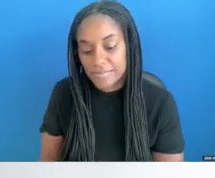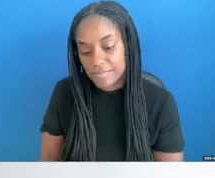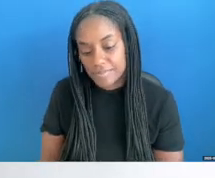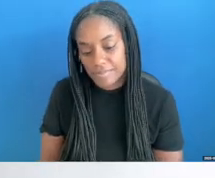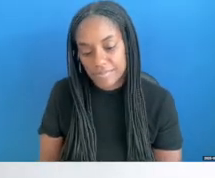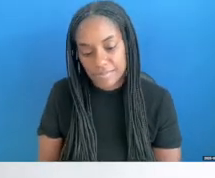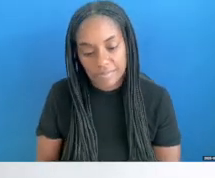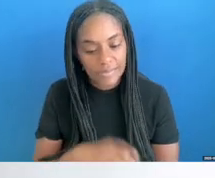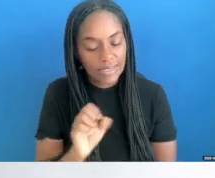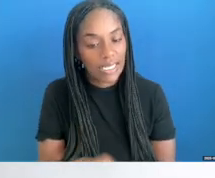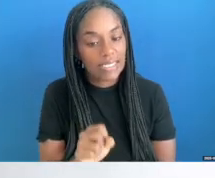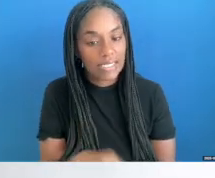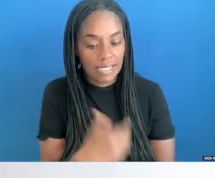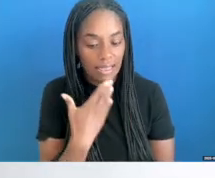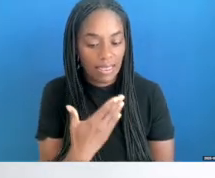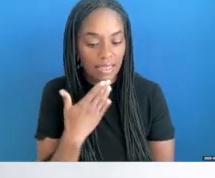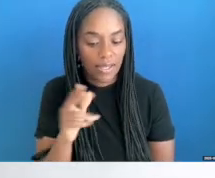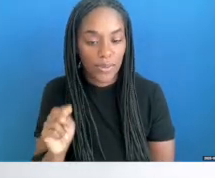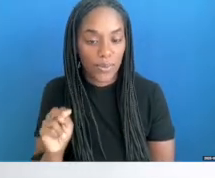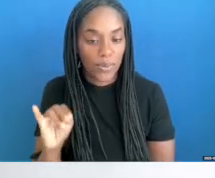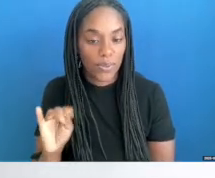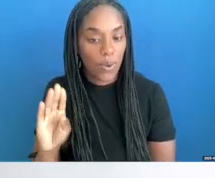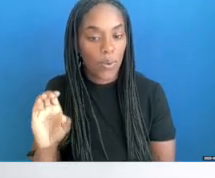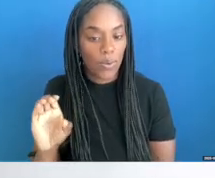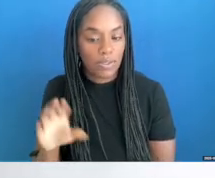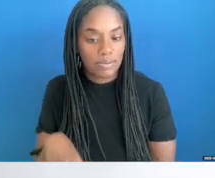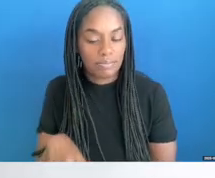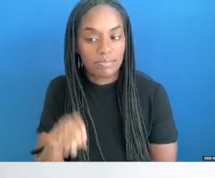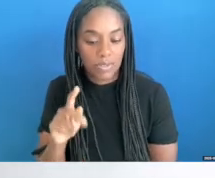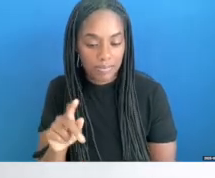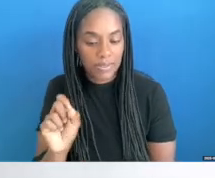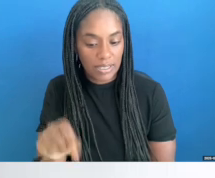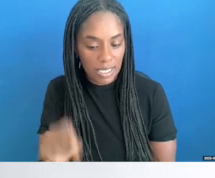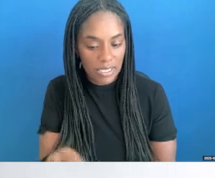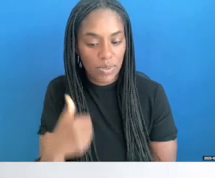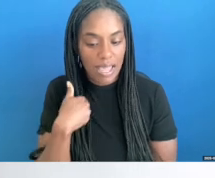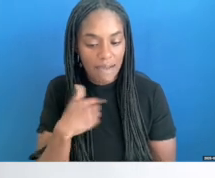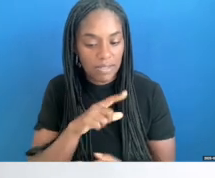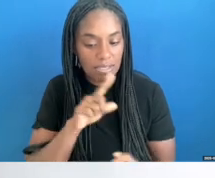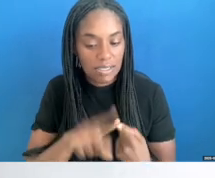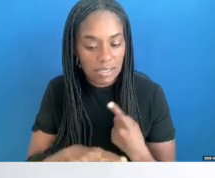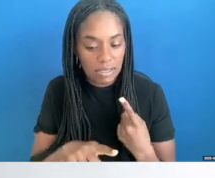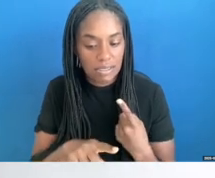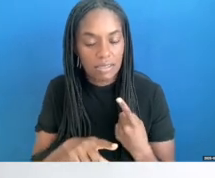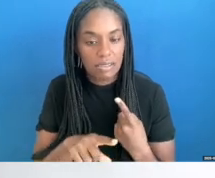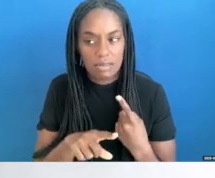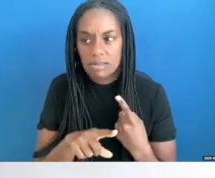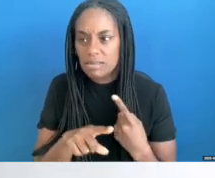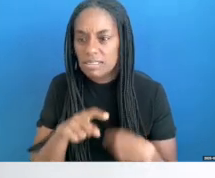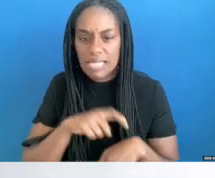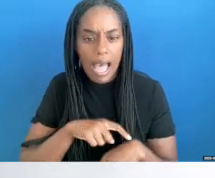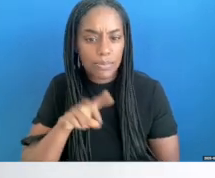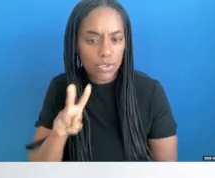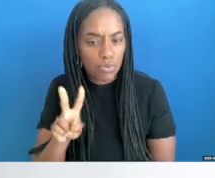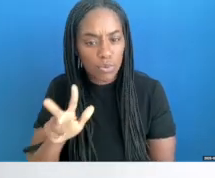Yeah, thanks, Nicole. And so, yes, we did have until like